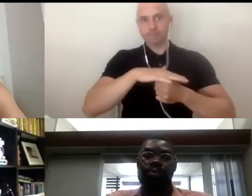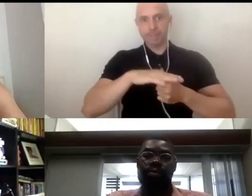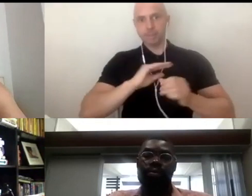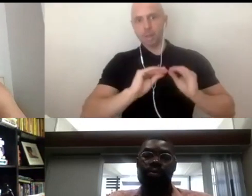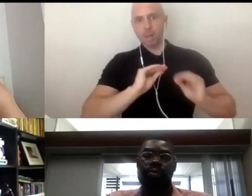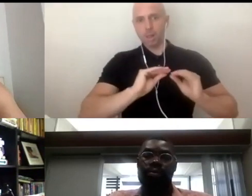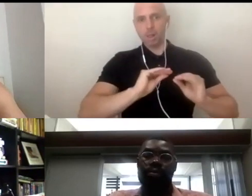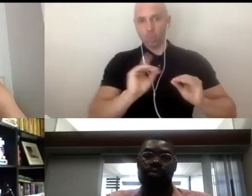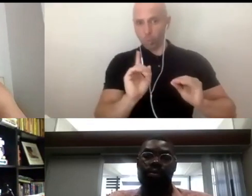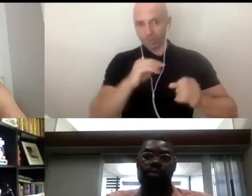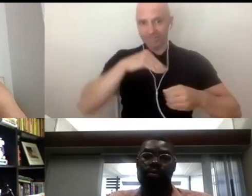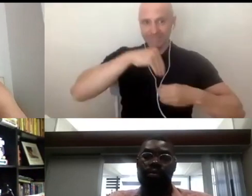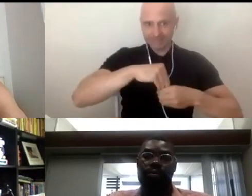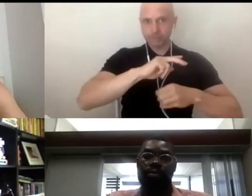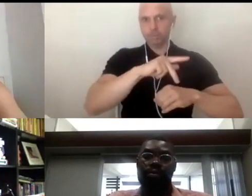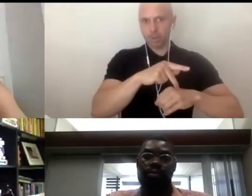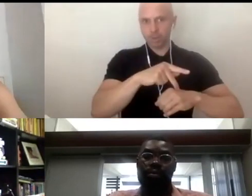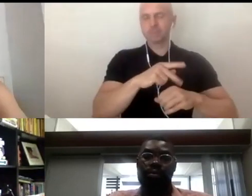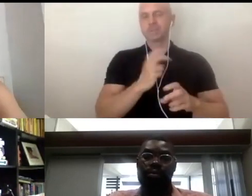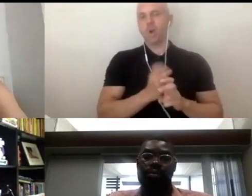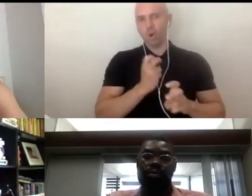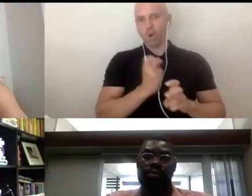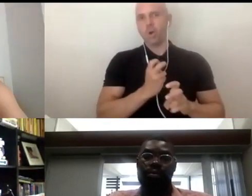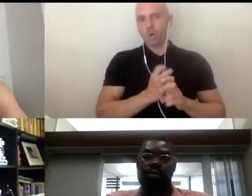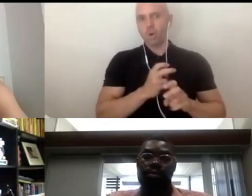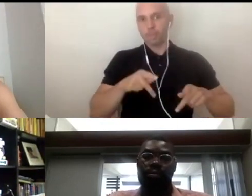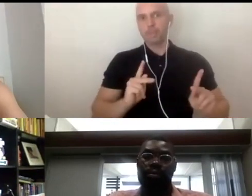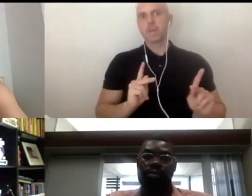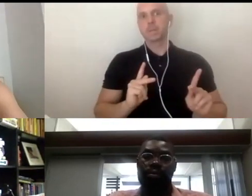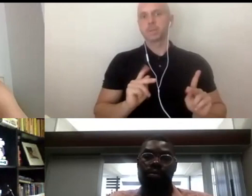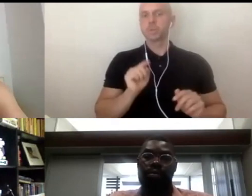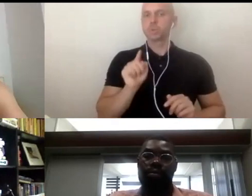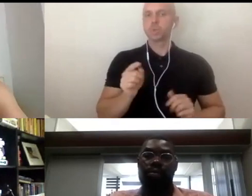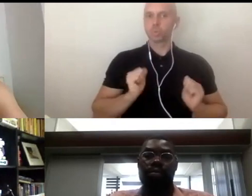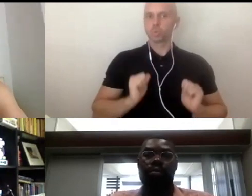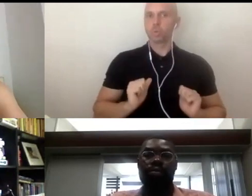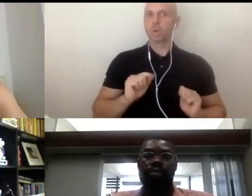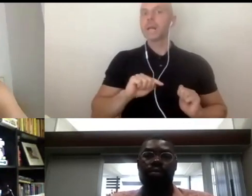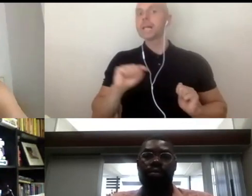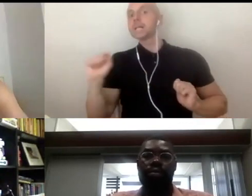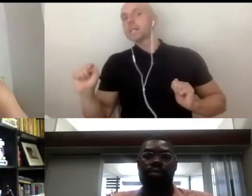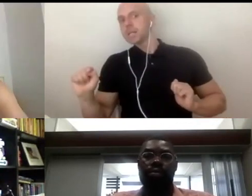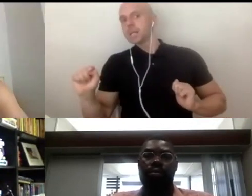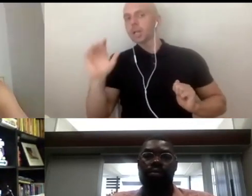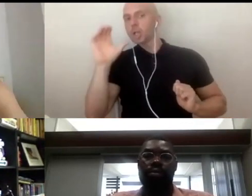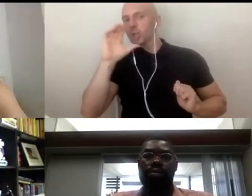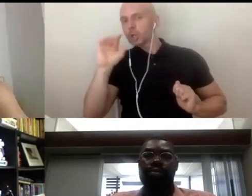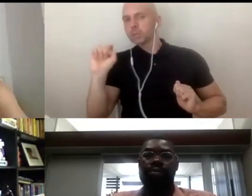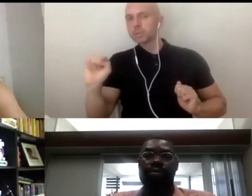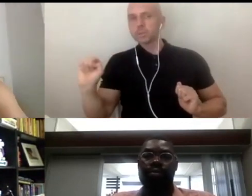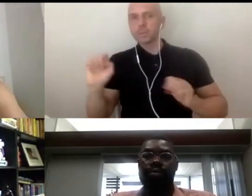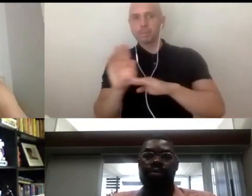with park supervisors for years. So if you can really look at some workarounds in local businesses, try to make